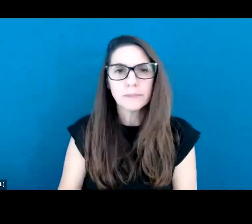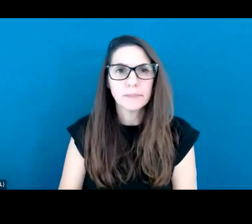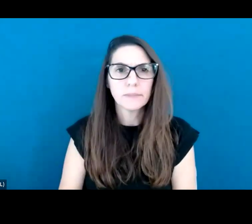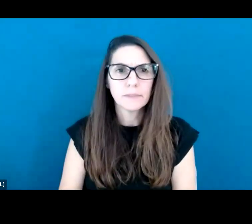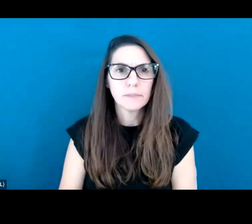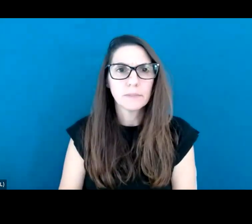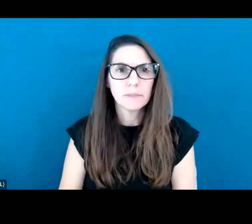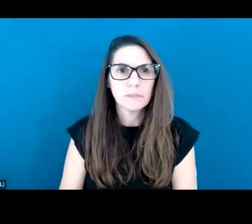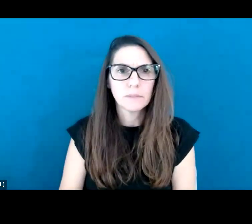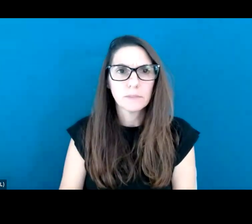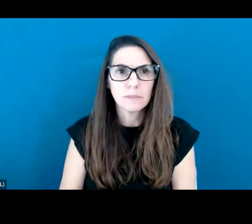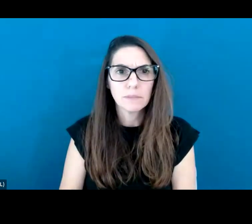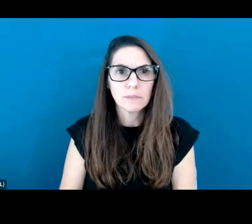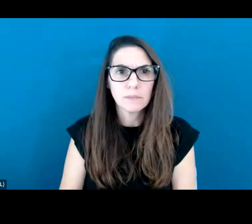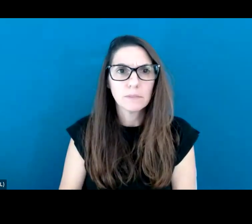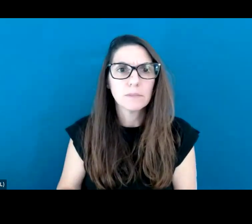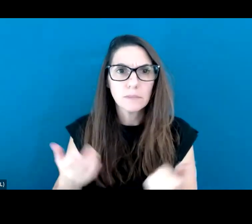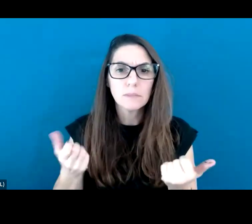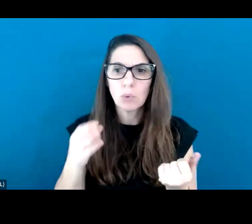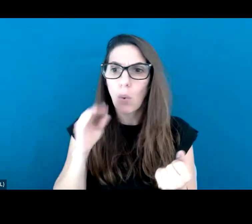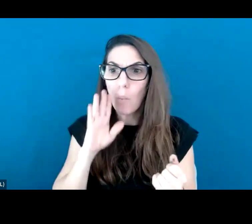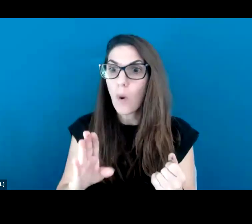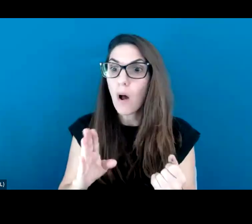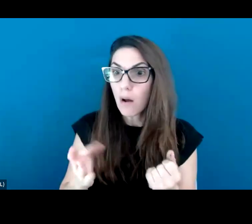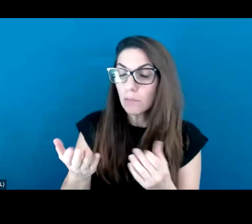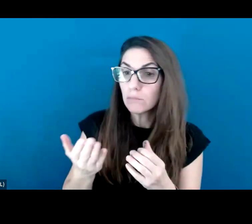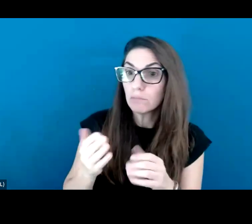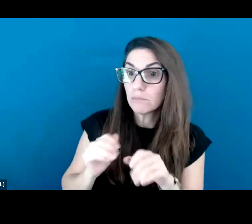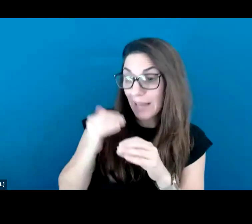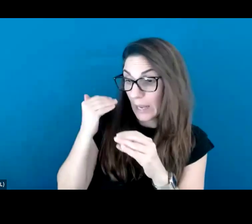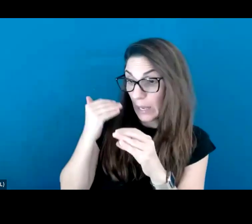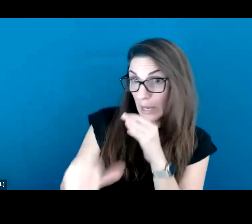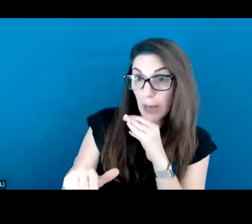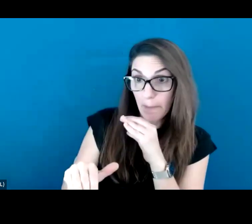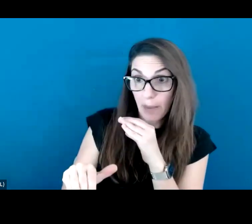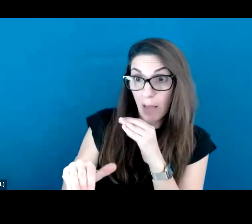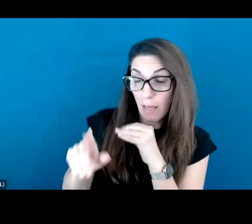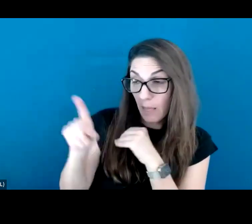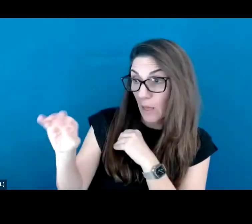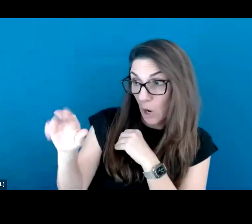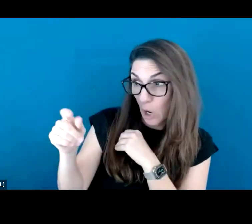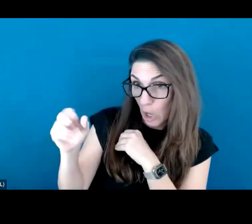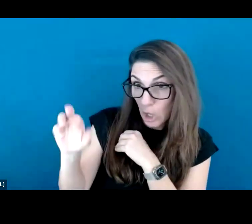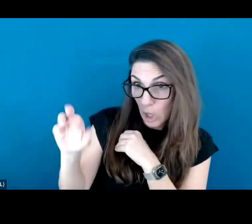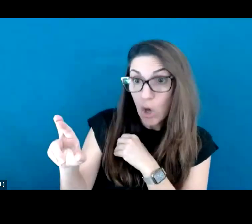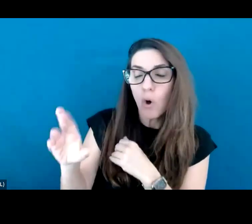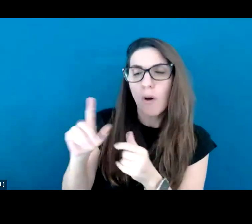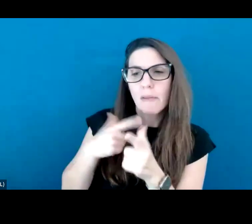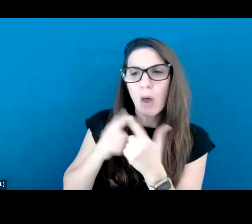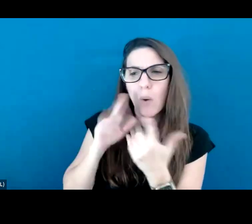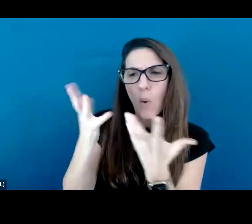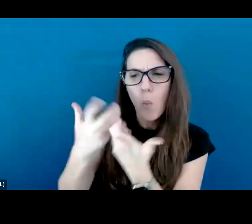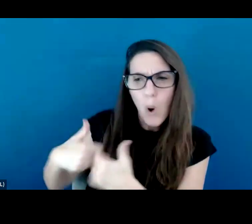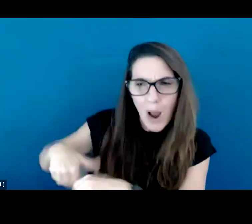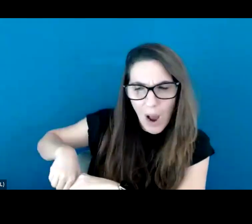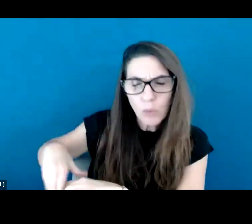And so I'll follow up by email with Arthur to all of you so that we can work that out. Thank you all. So next,